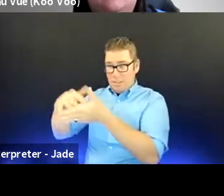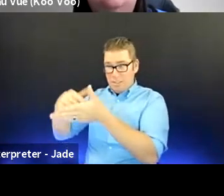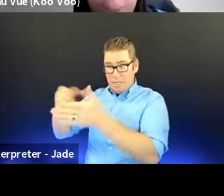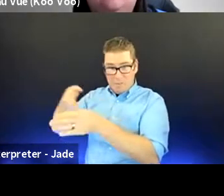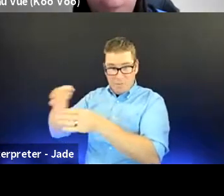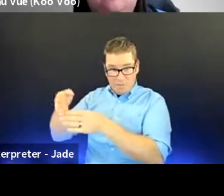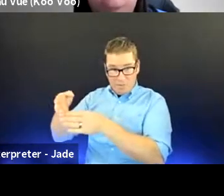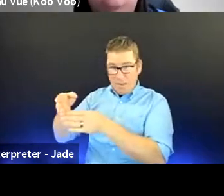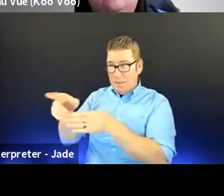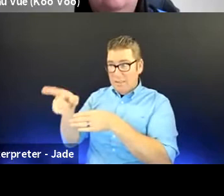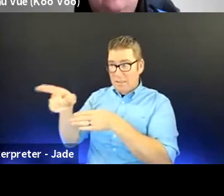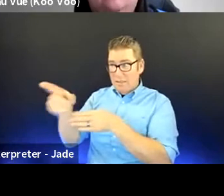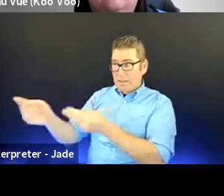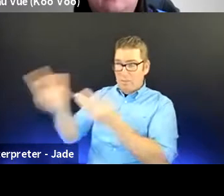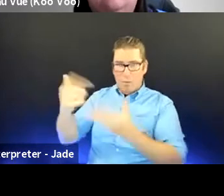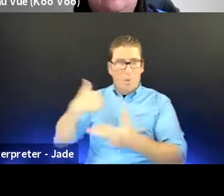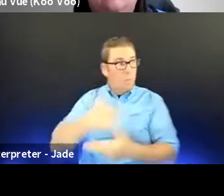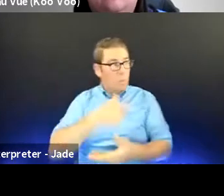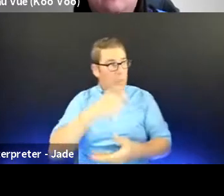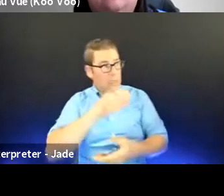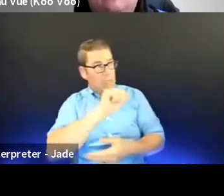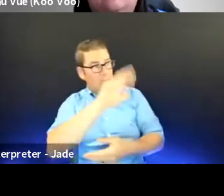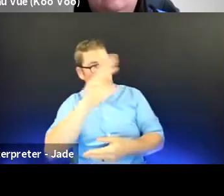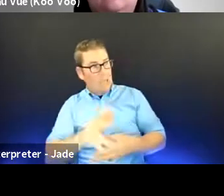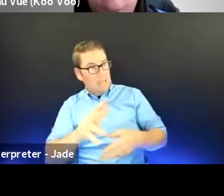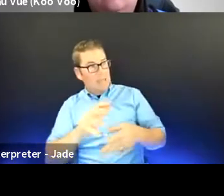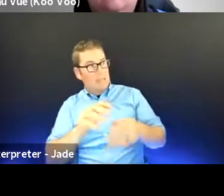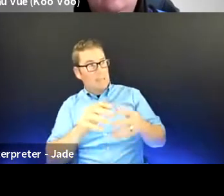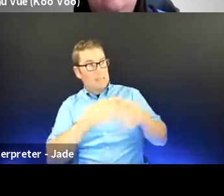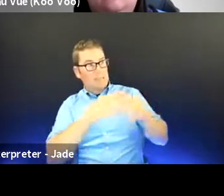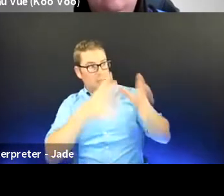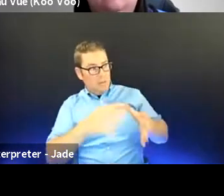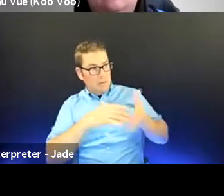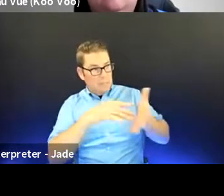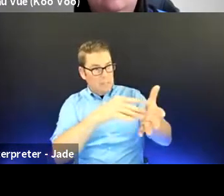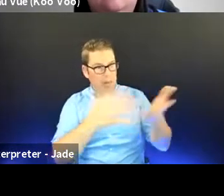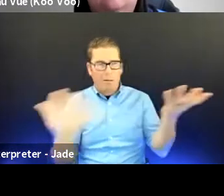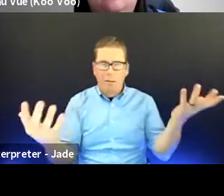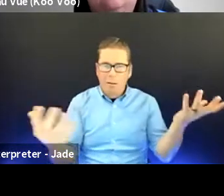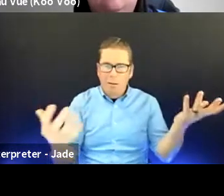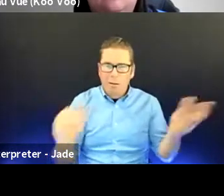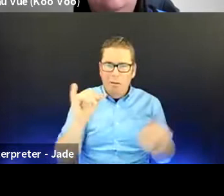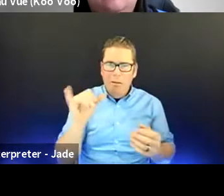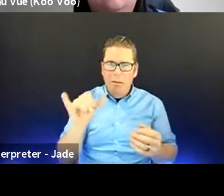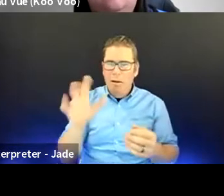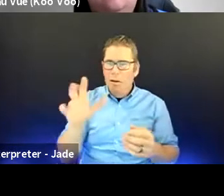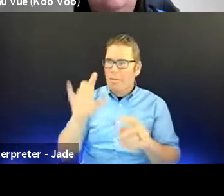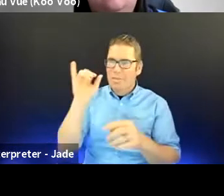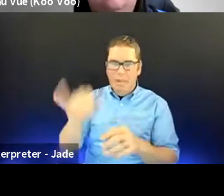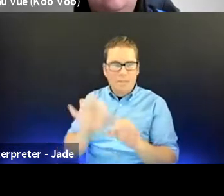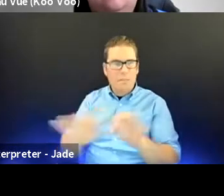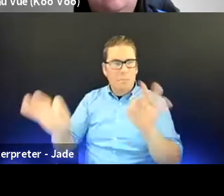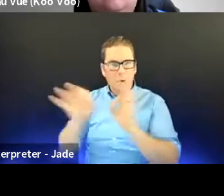course, within a racial demographic, but it's very important to nourish and notice and foster those